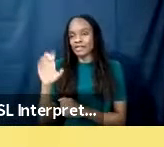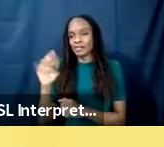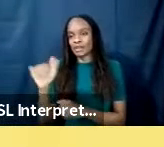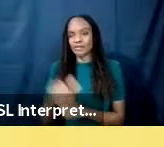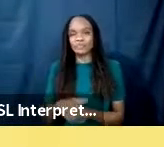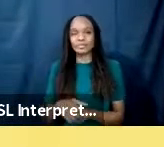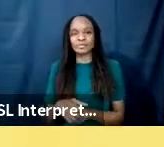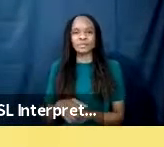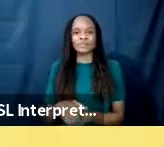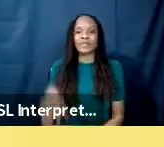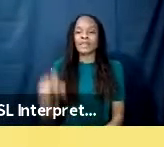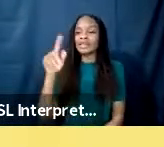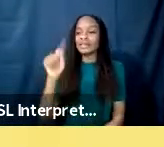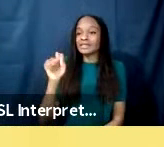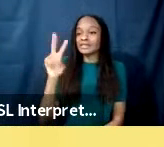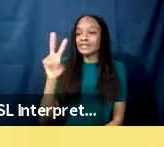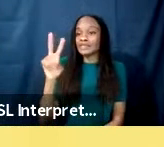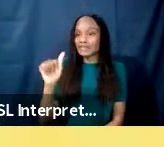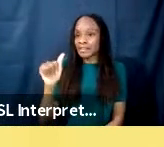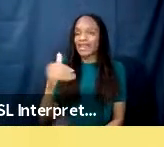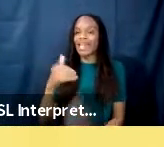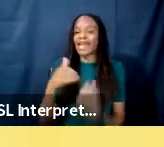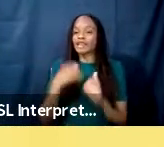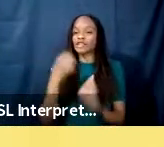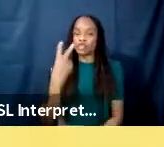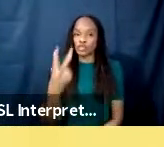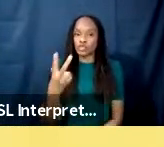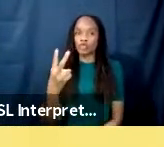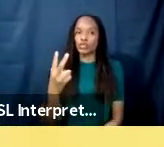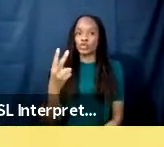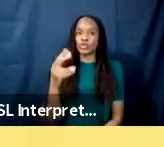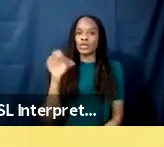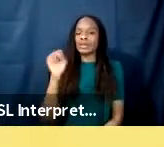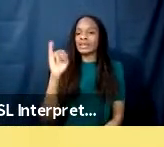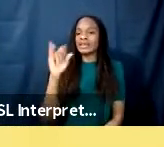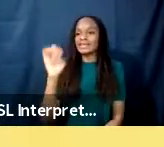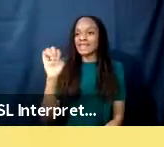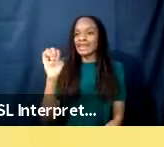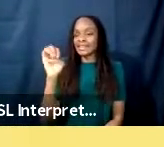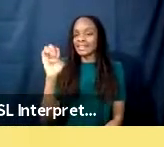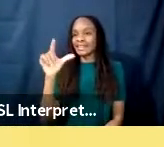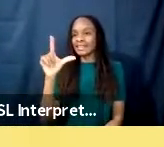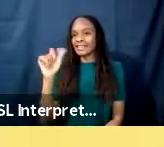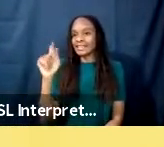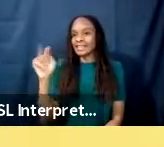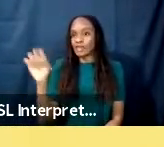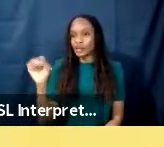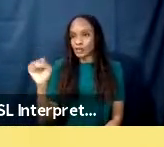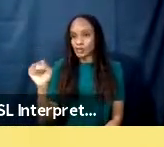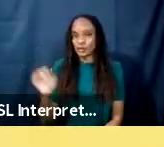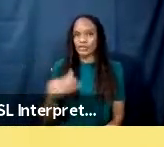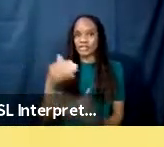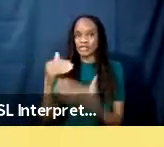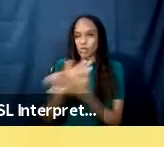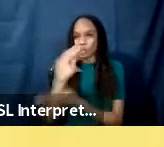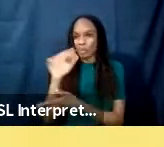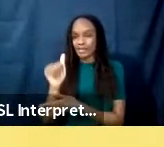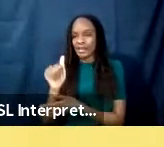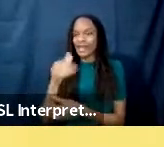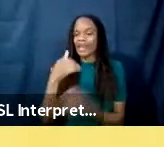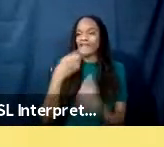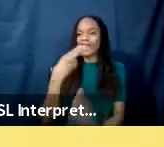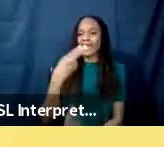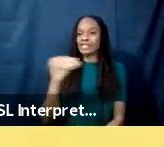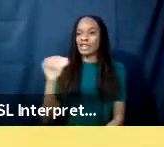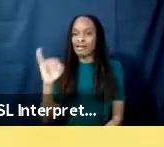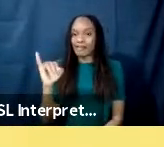The television agreement has two side letters referred to as the new media side letters. They are side letters H and I in the